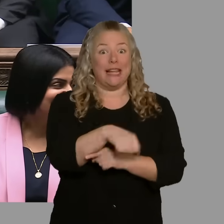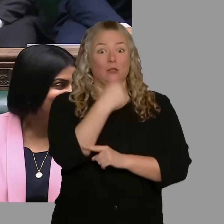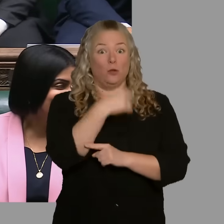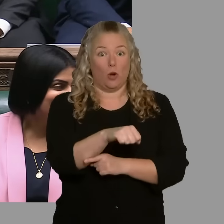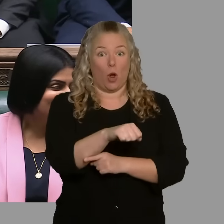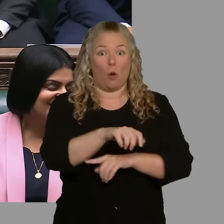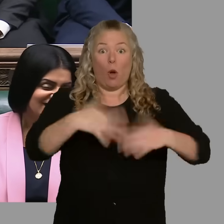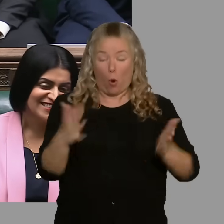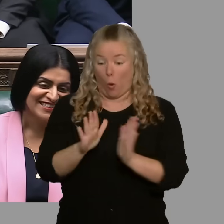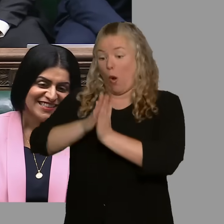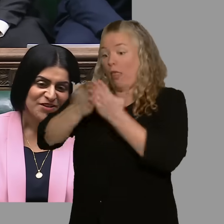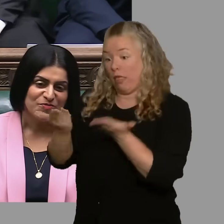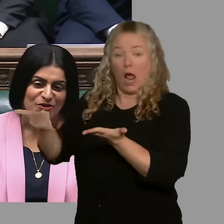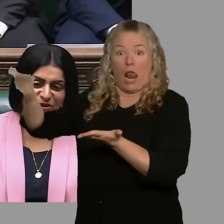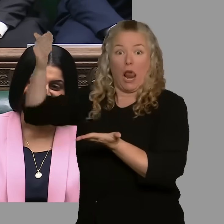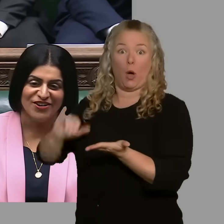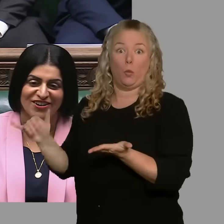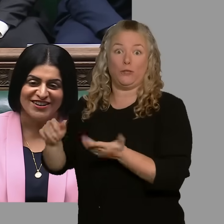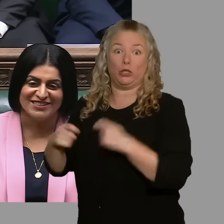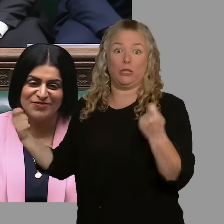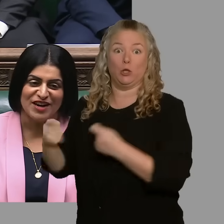Mr. Speaker.